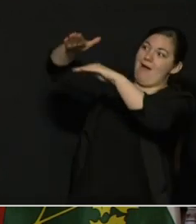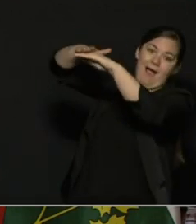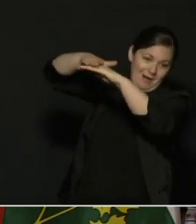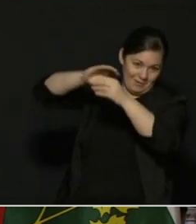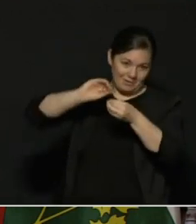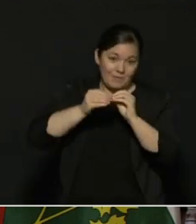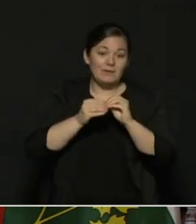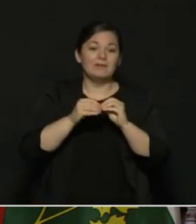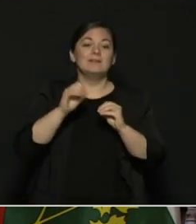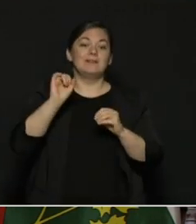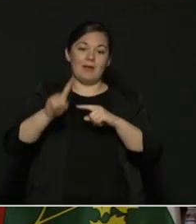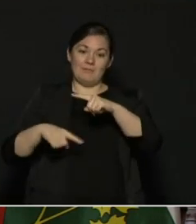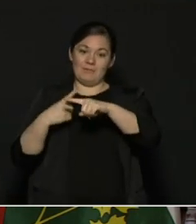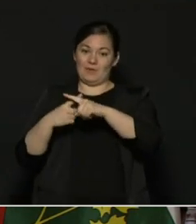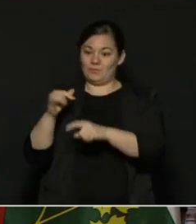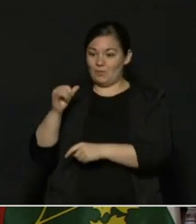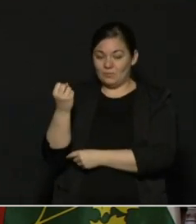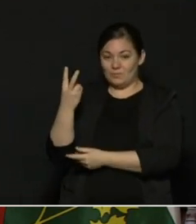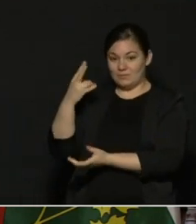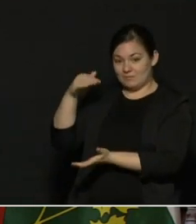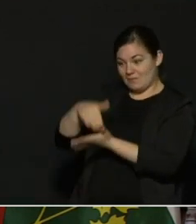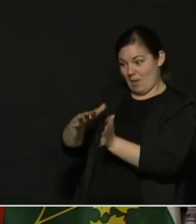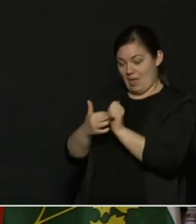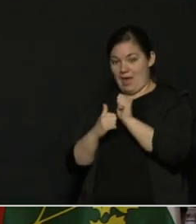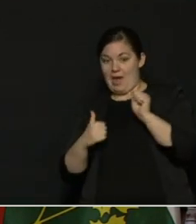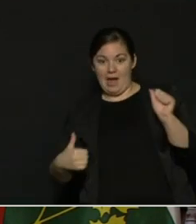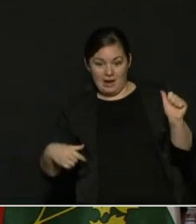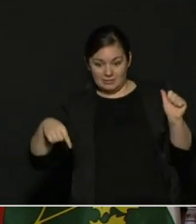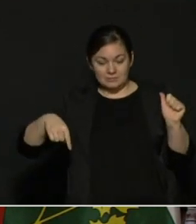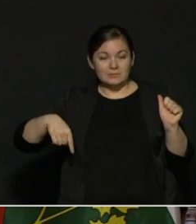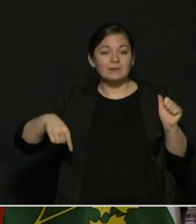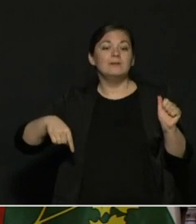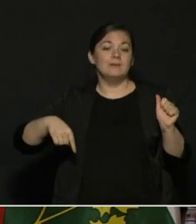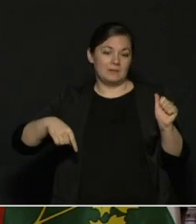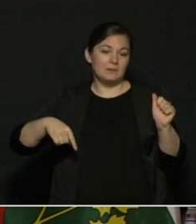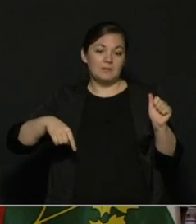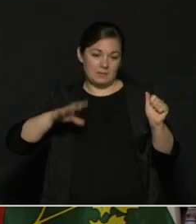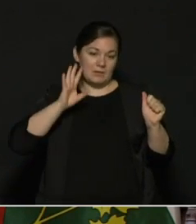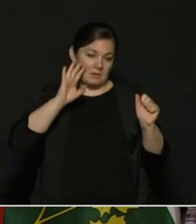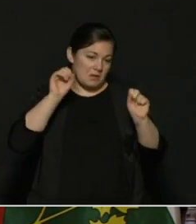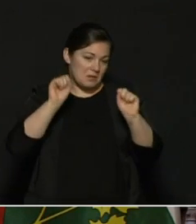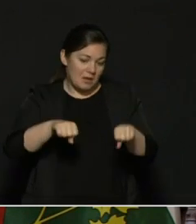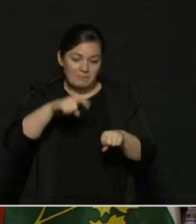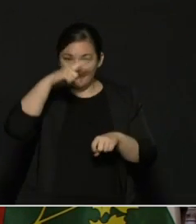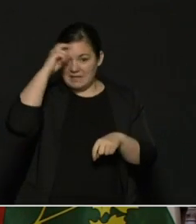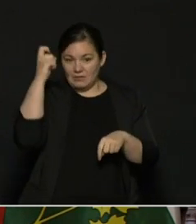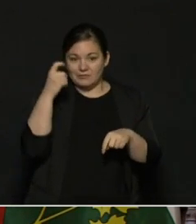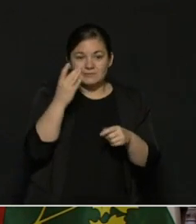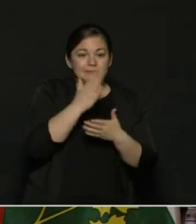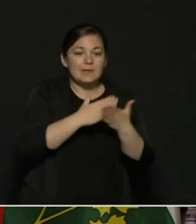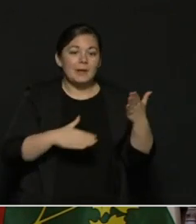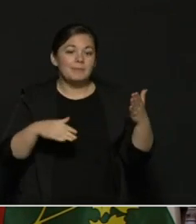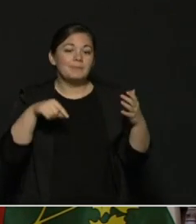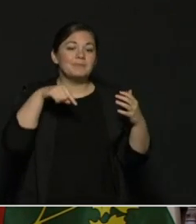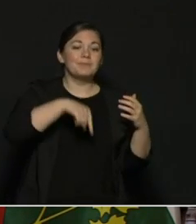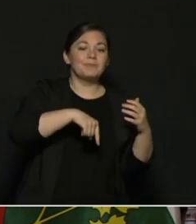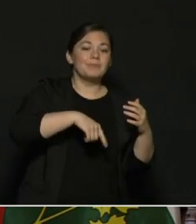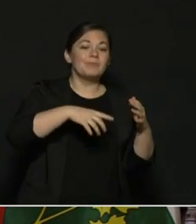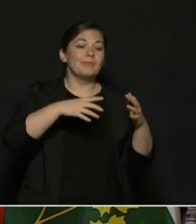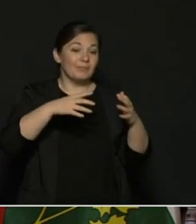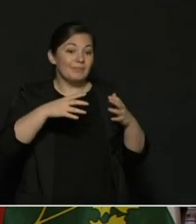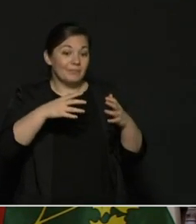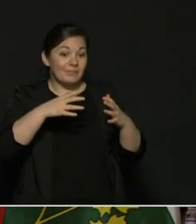12,000 from yesterday was pending, and 12,000 again today. So you can see that number hasn't accrued, but it hasn't disappeared because even more tests have come